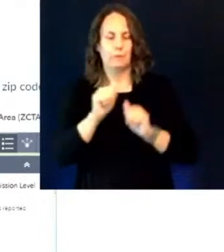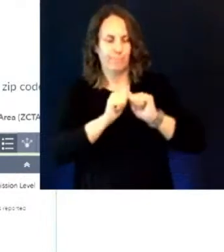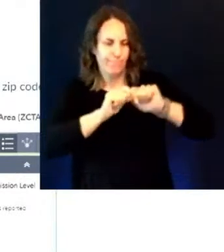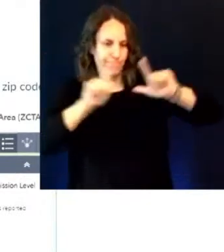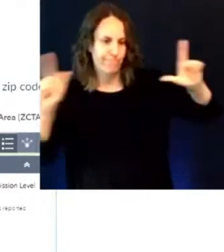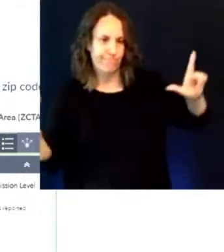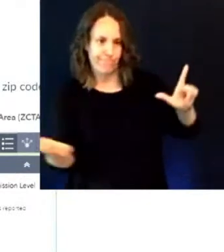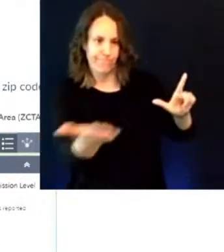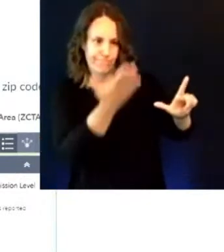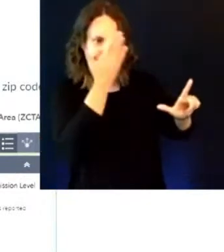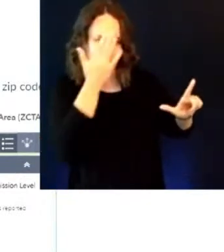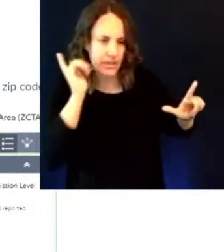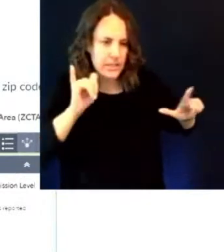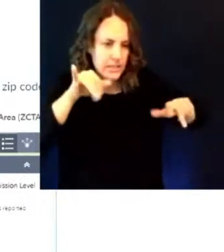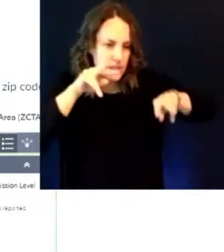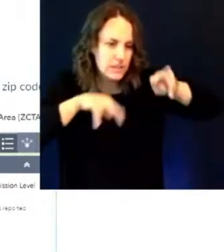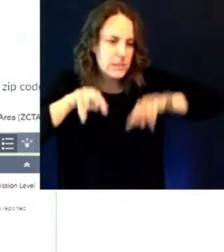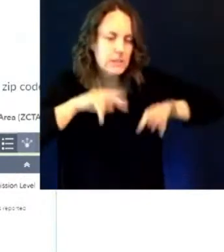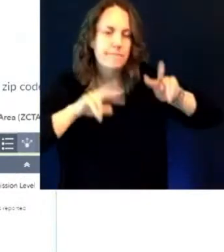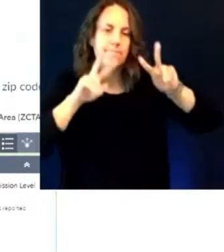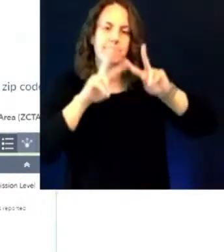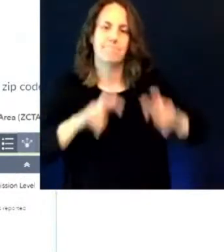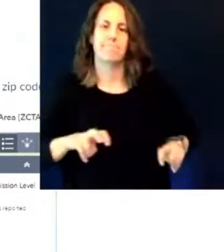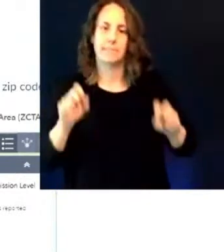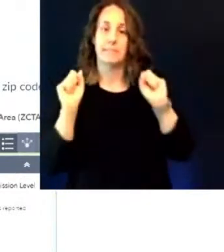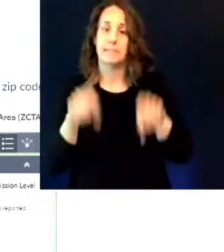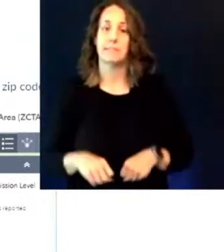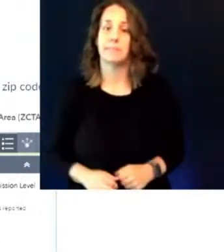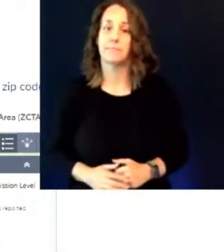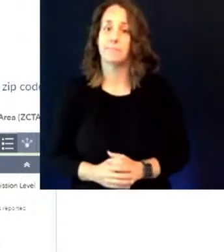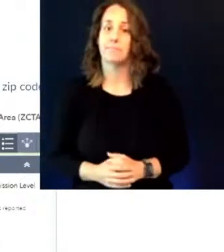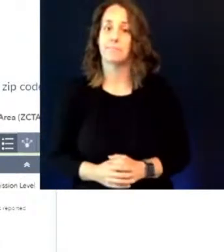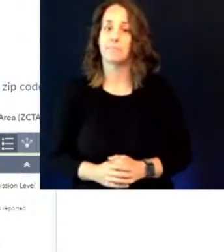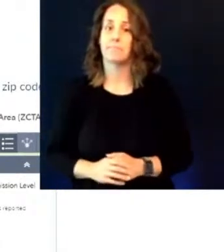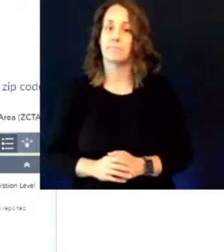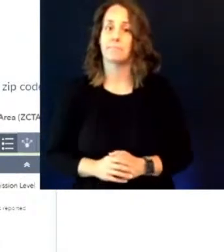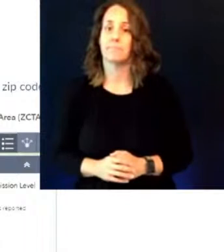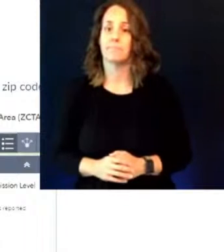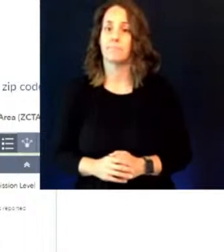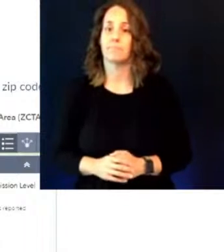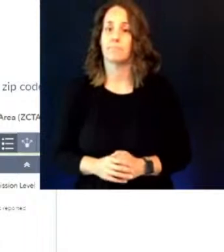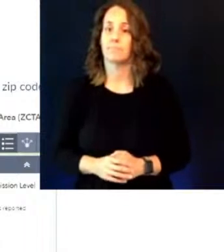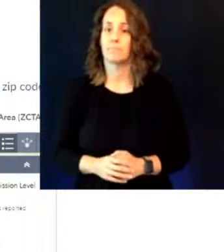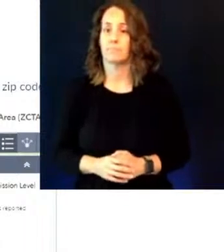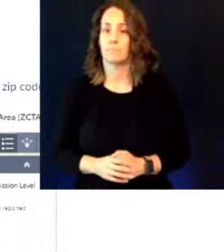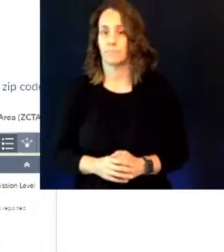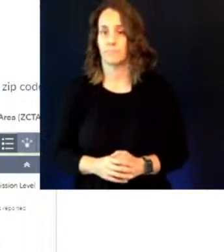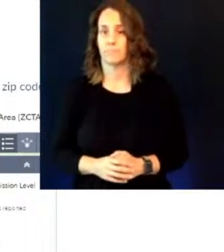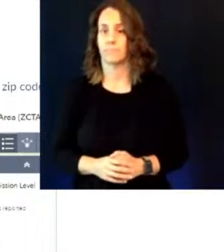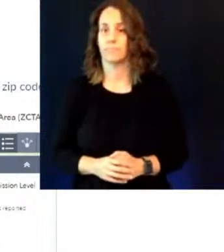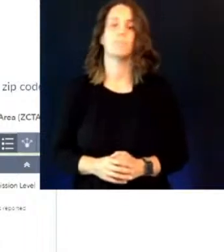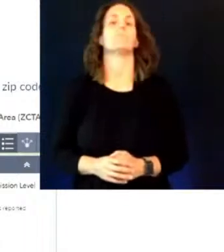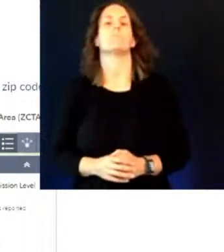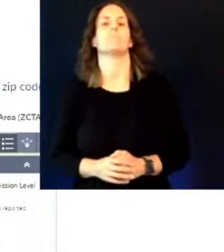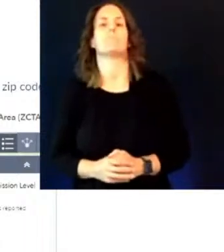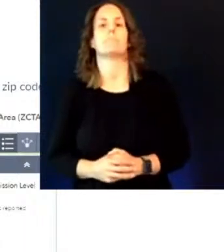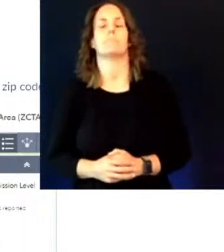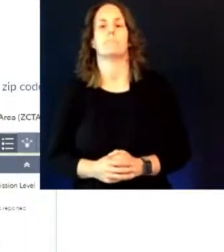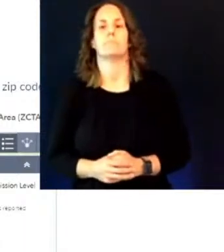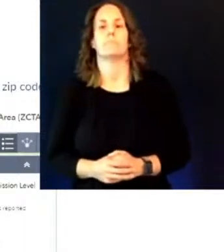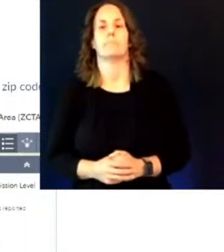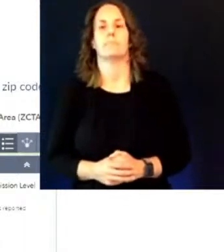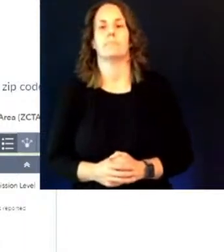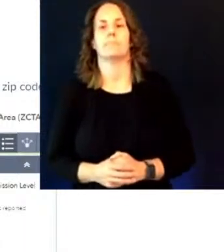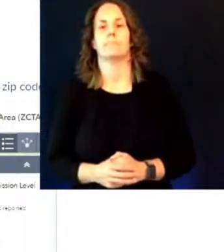And one important piece that I want to mention related to the school district data is that this is incorporating not just the